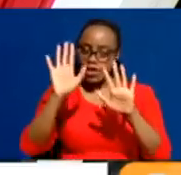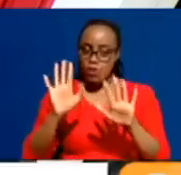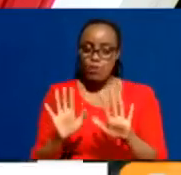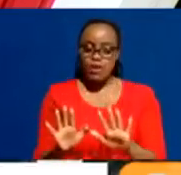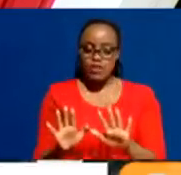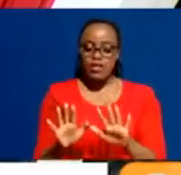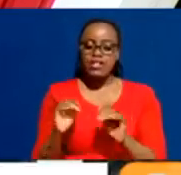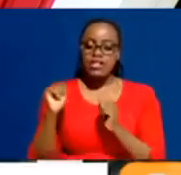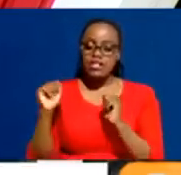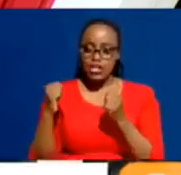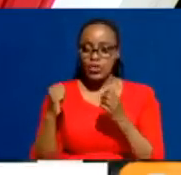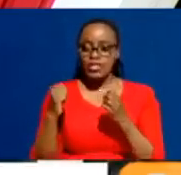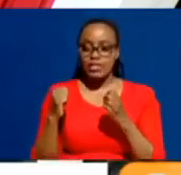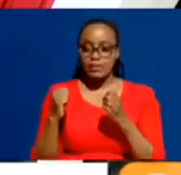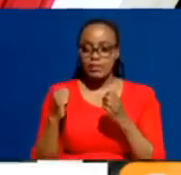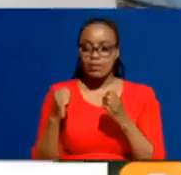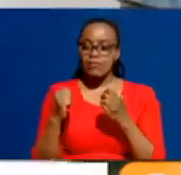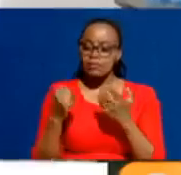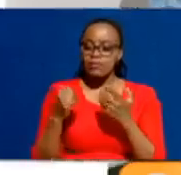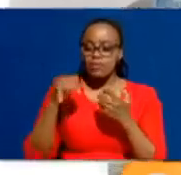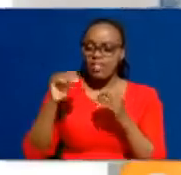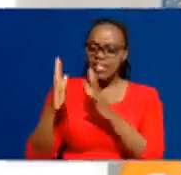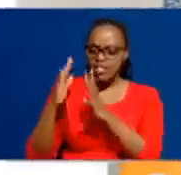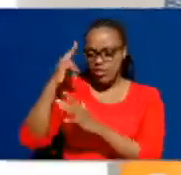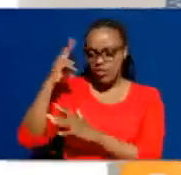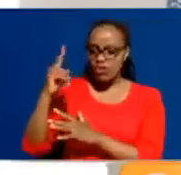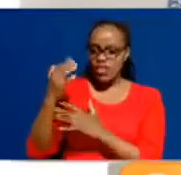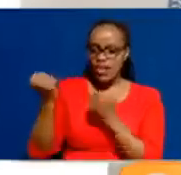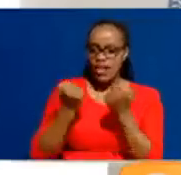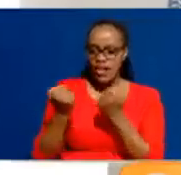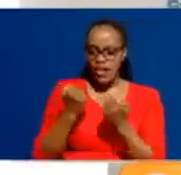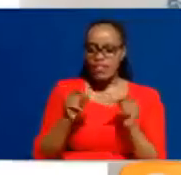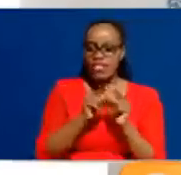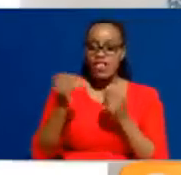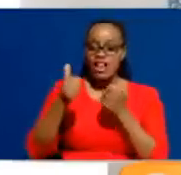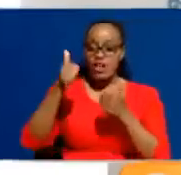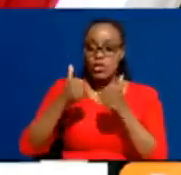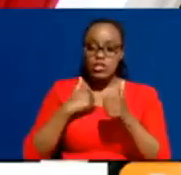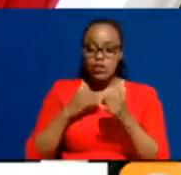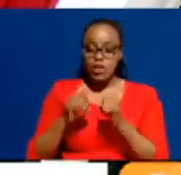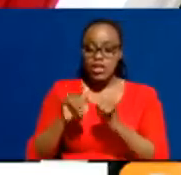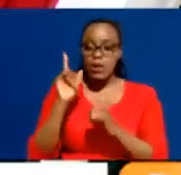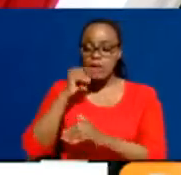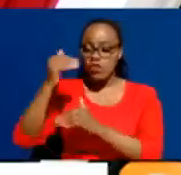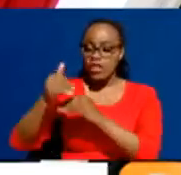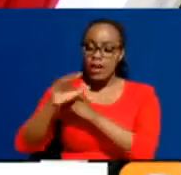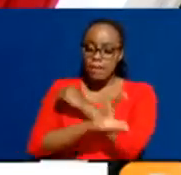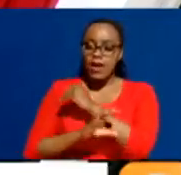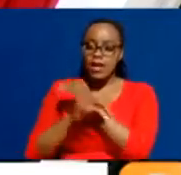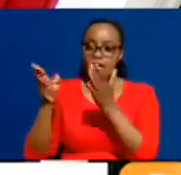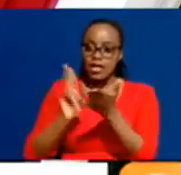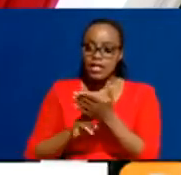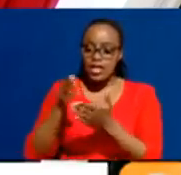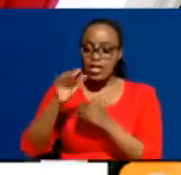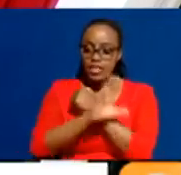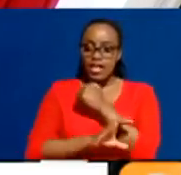in securitizing a motor vehicle movement in the country. So a vehicle that was destined for a neighboring country cannot be registered in